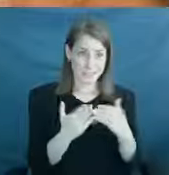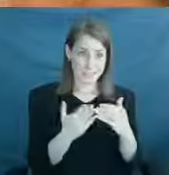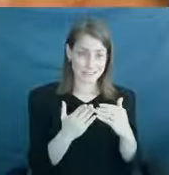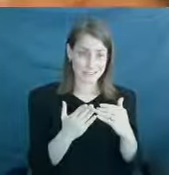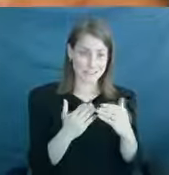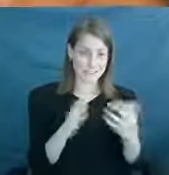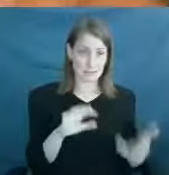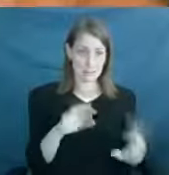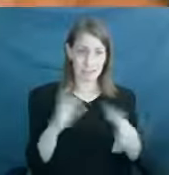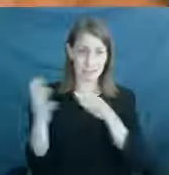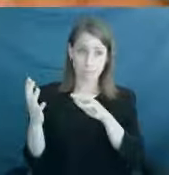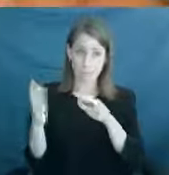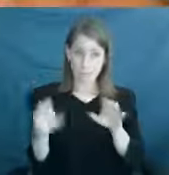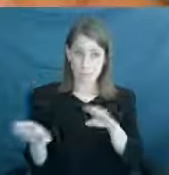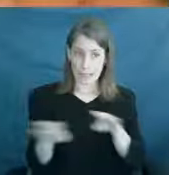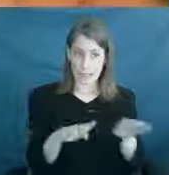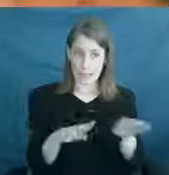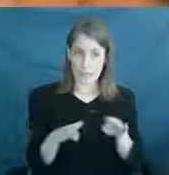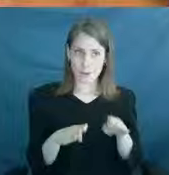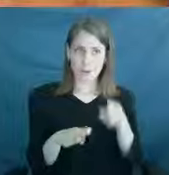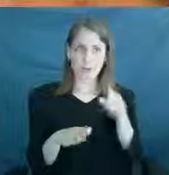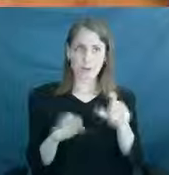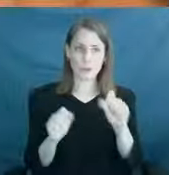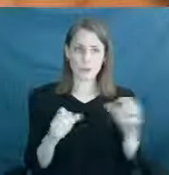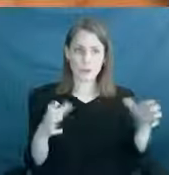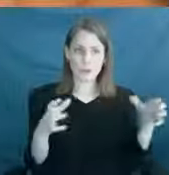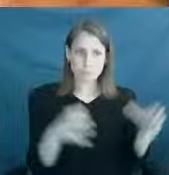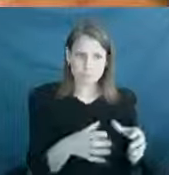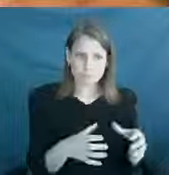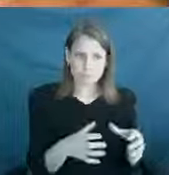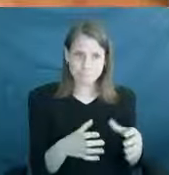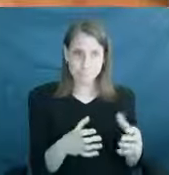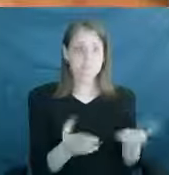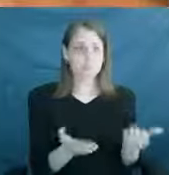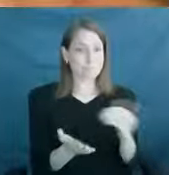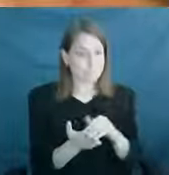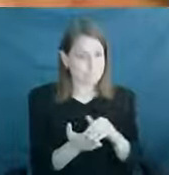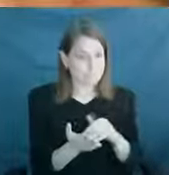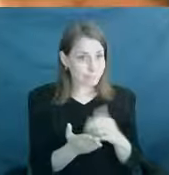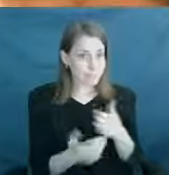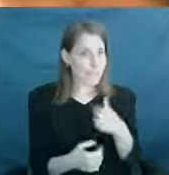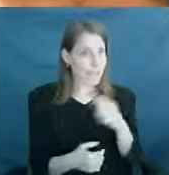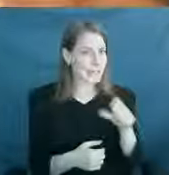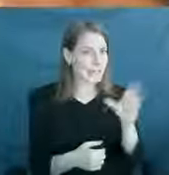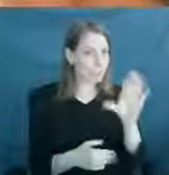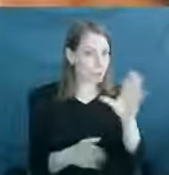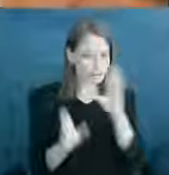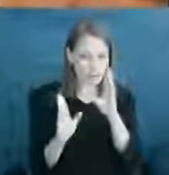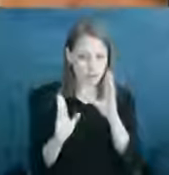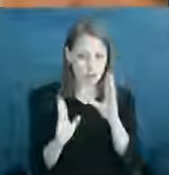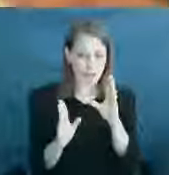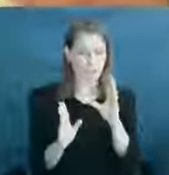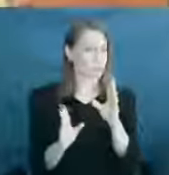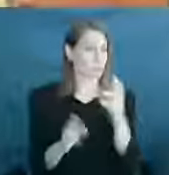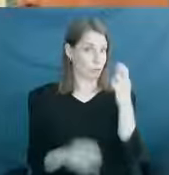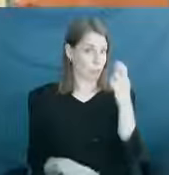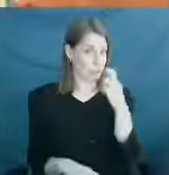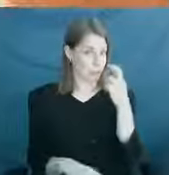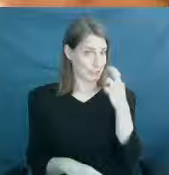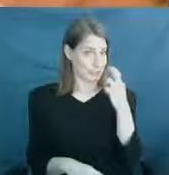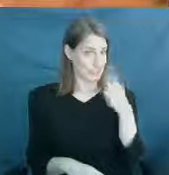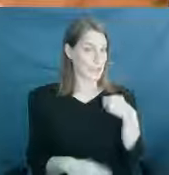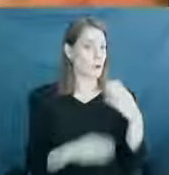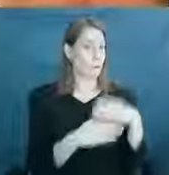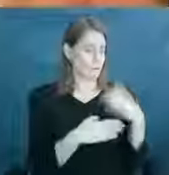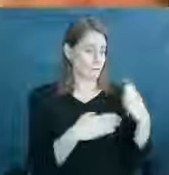to those phases of the lesson where you might find you're getting some disorganised and anomic behaviour from children, you can regroup